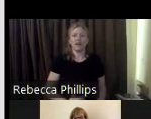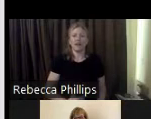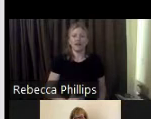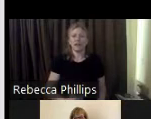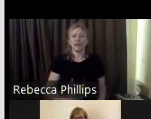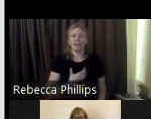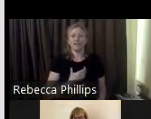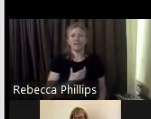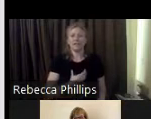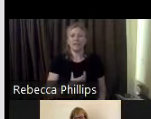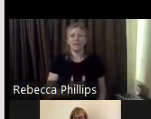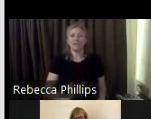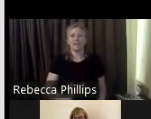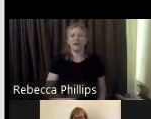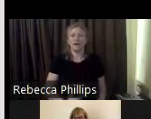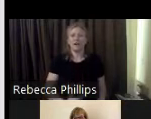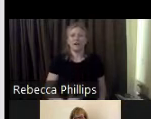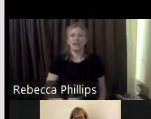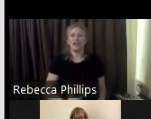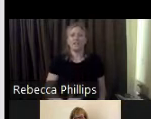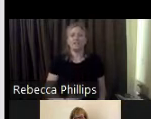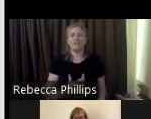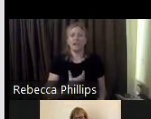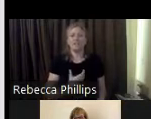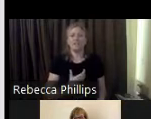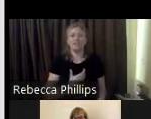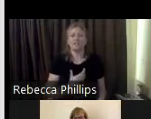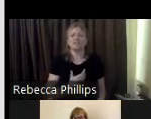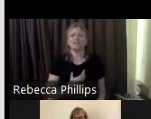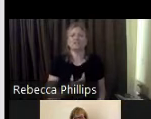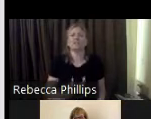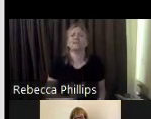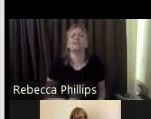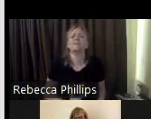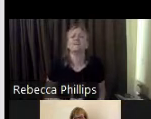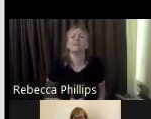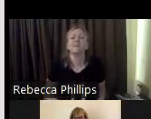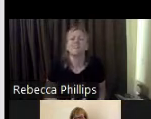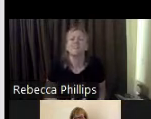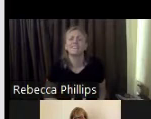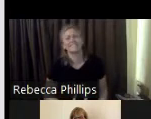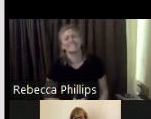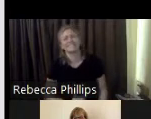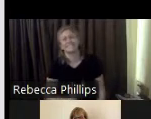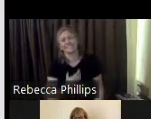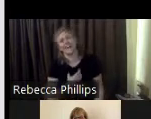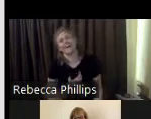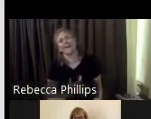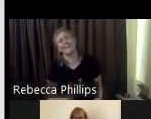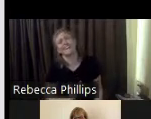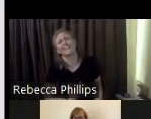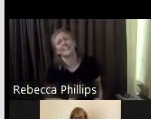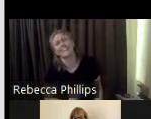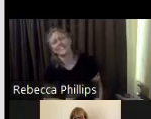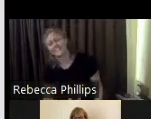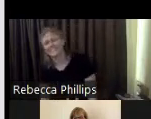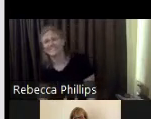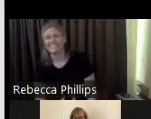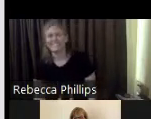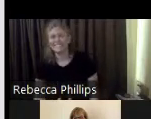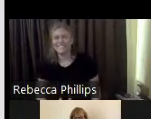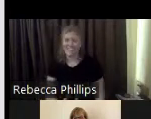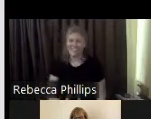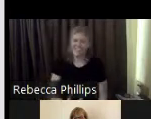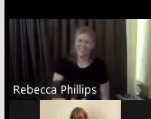like hungry, hungry. And if you're really hungry, you're just gonna show it. You'll be like, That